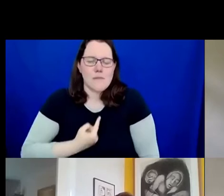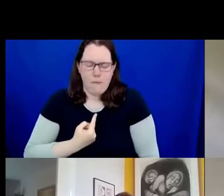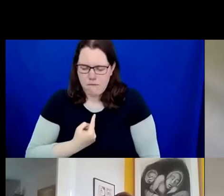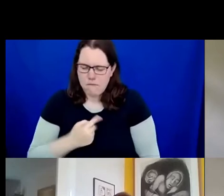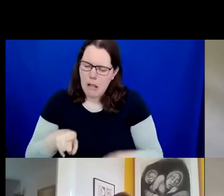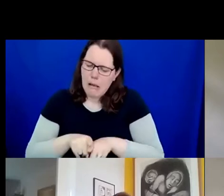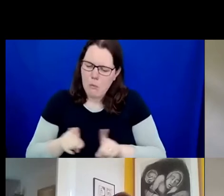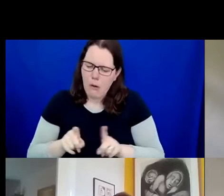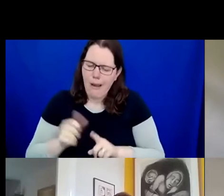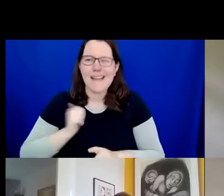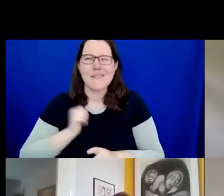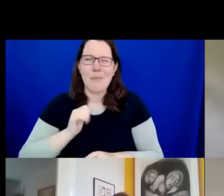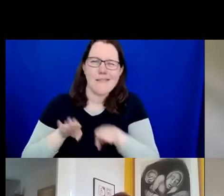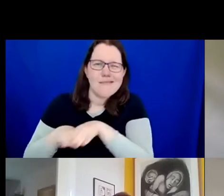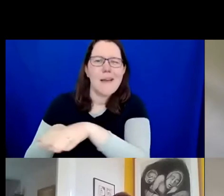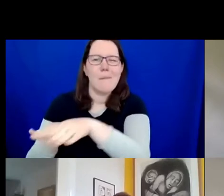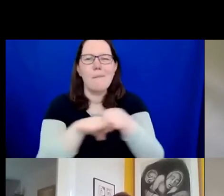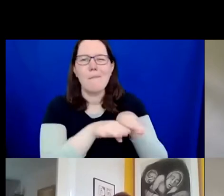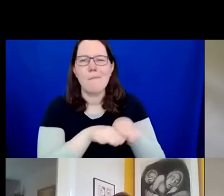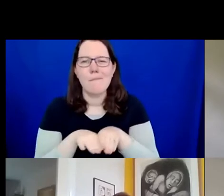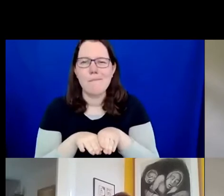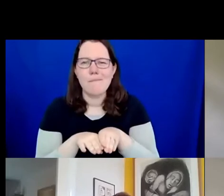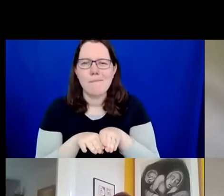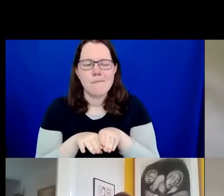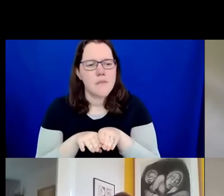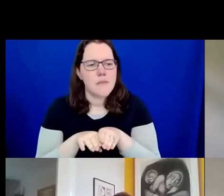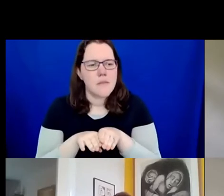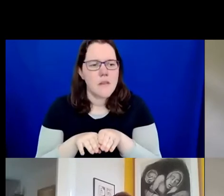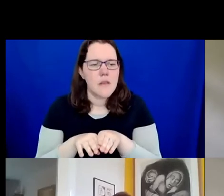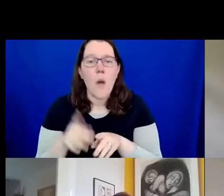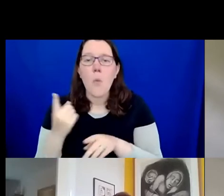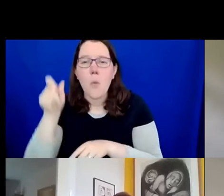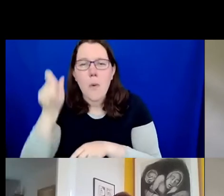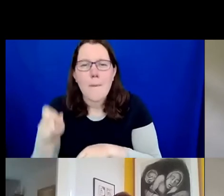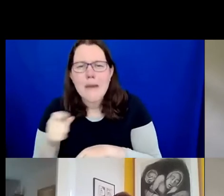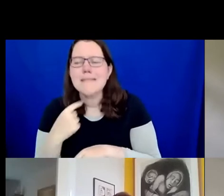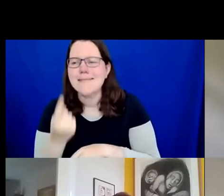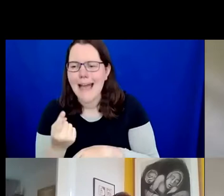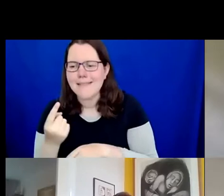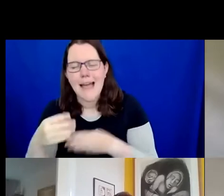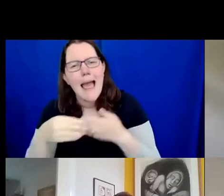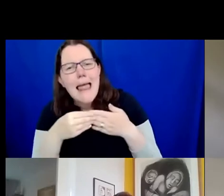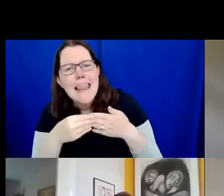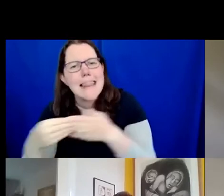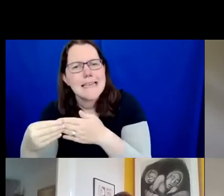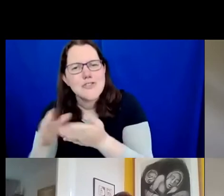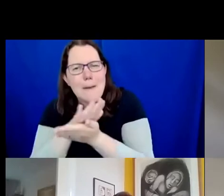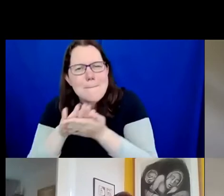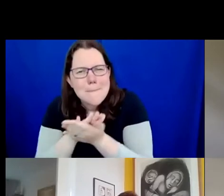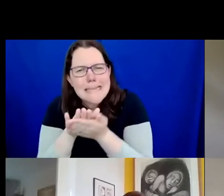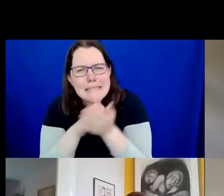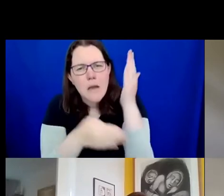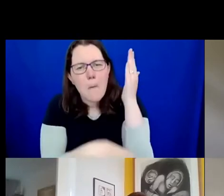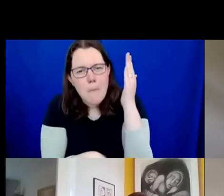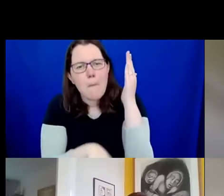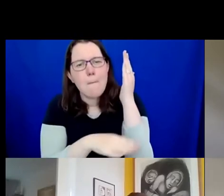Anthrovision, How Anthropology Can Influence Life and Business, says the nature of leadership means you rise up, think you have